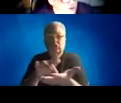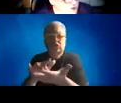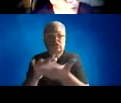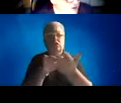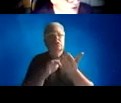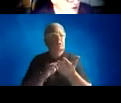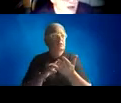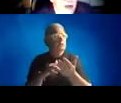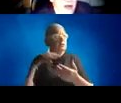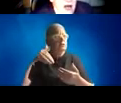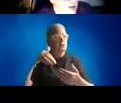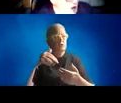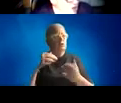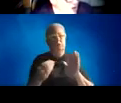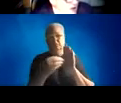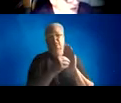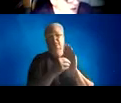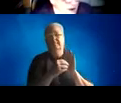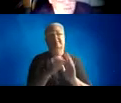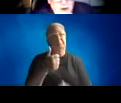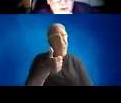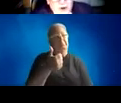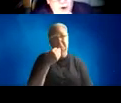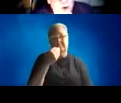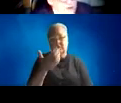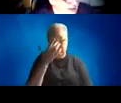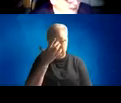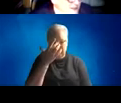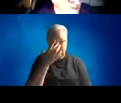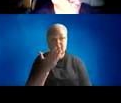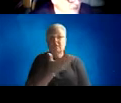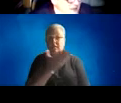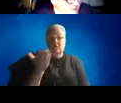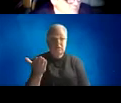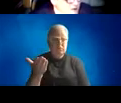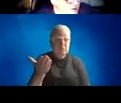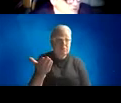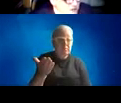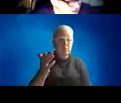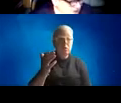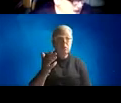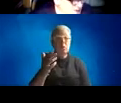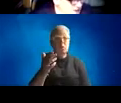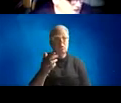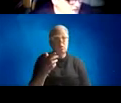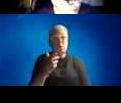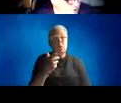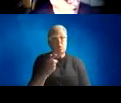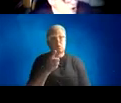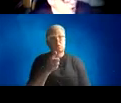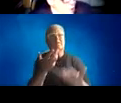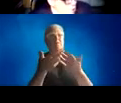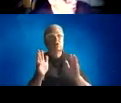that's a good suggestion. And is there anybody on the call who has actually either been on the receiving end of an